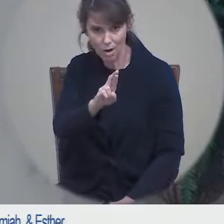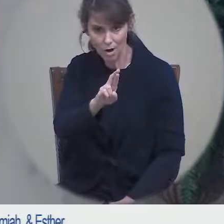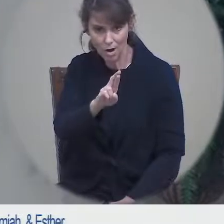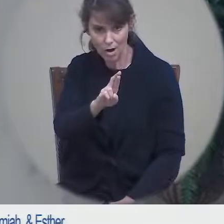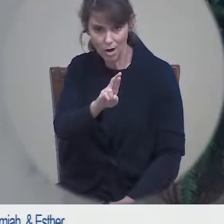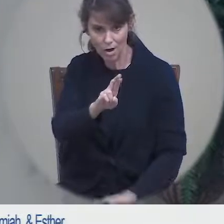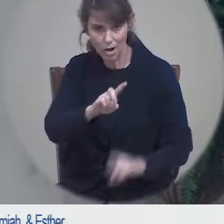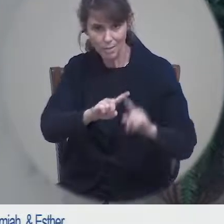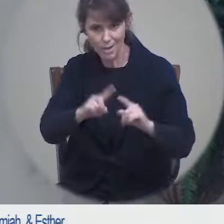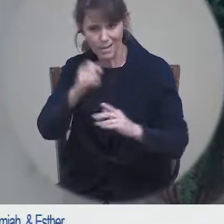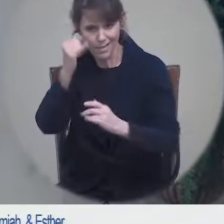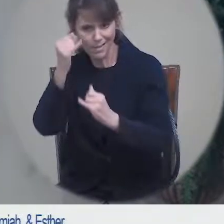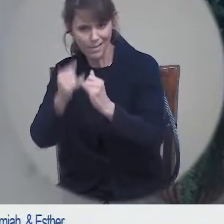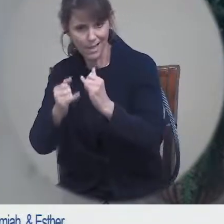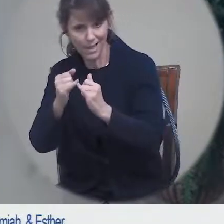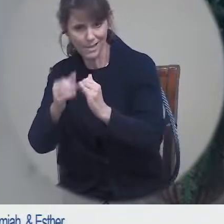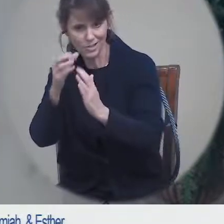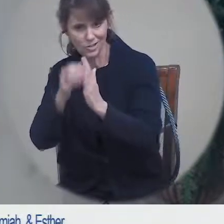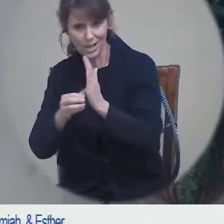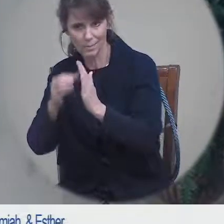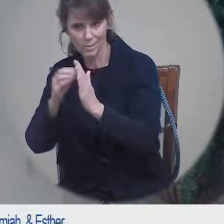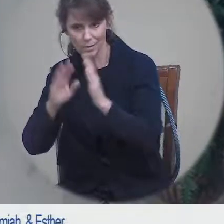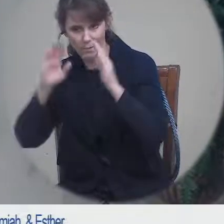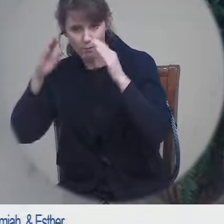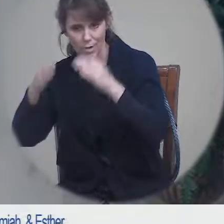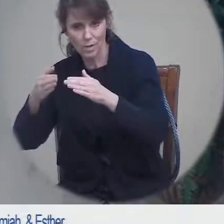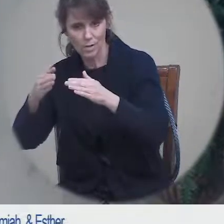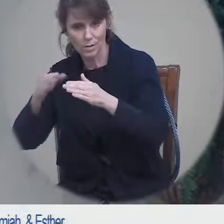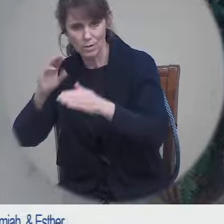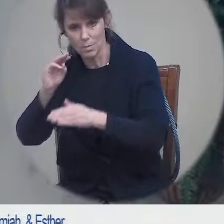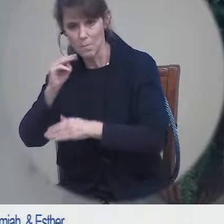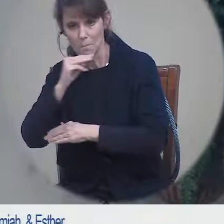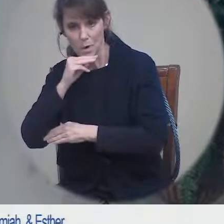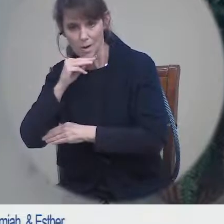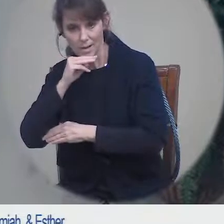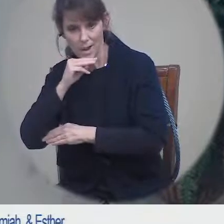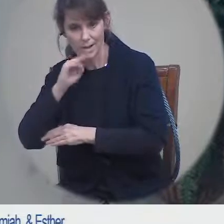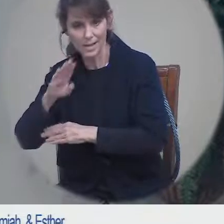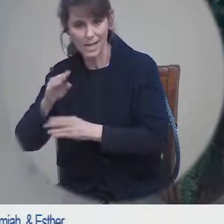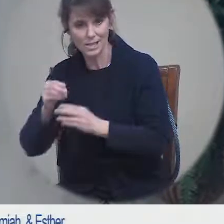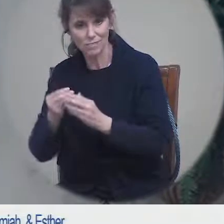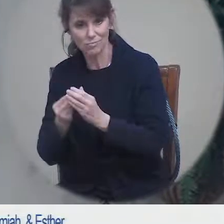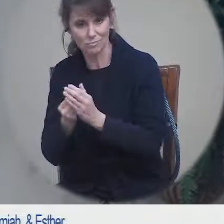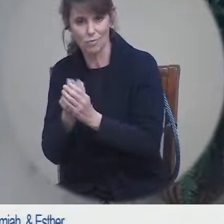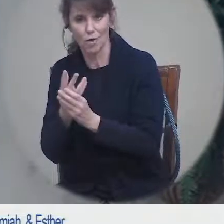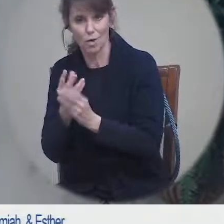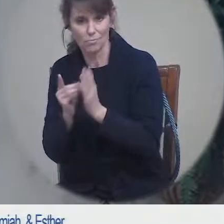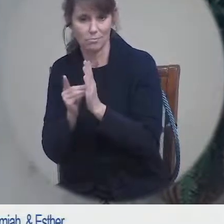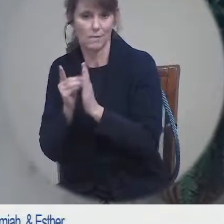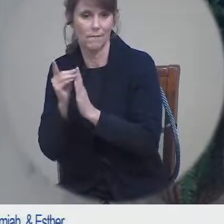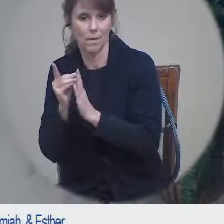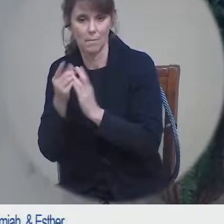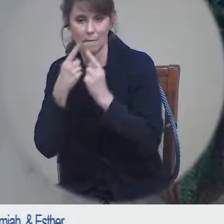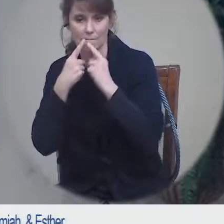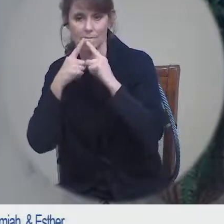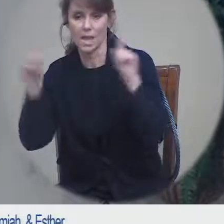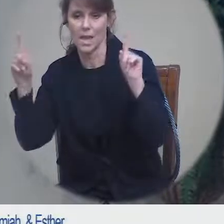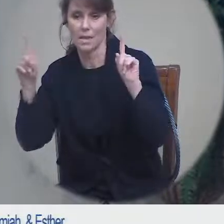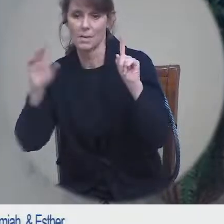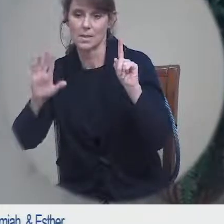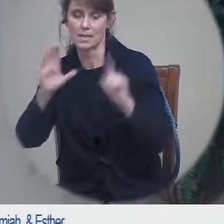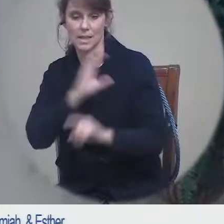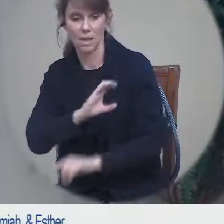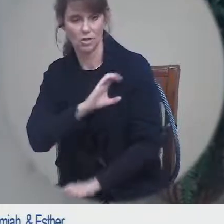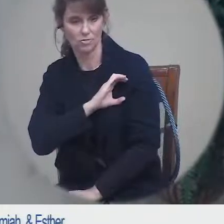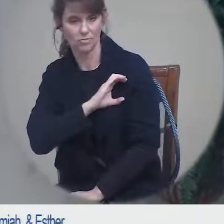the latter chapters all focus on Mordecai and point to his growth and fame and his character. And I just think